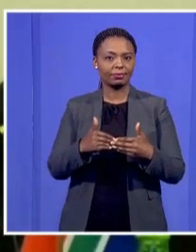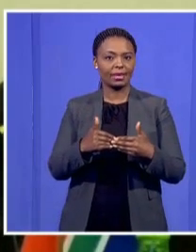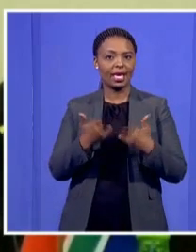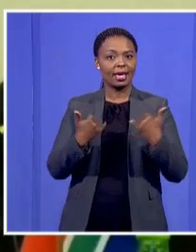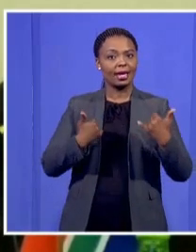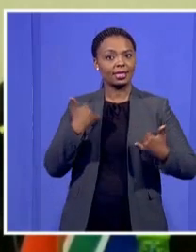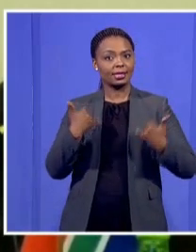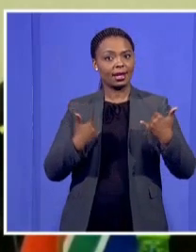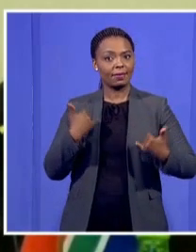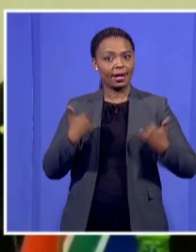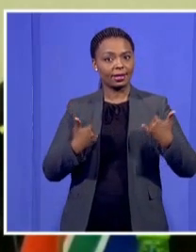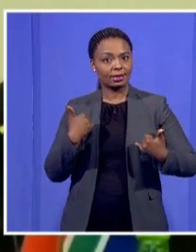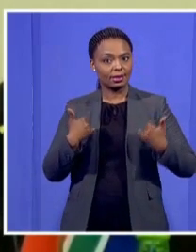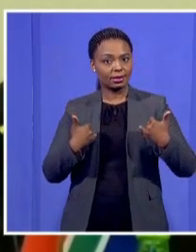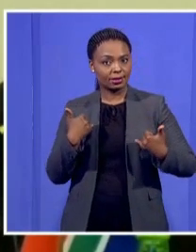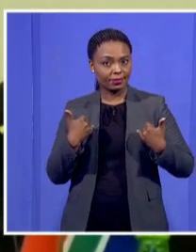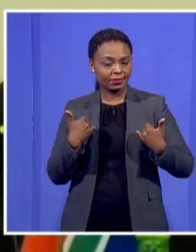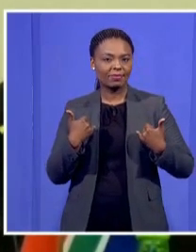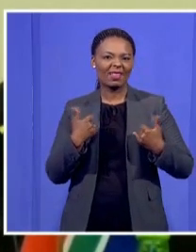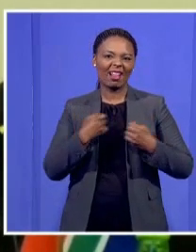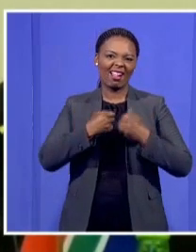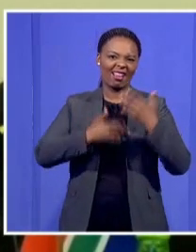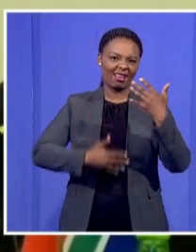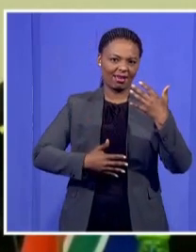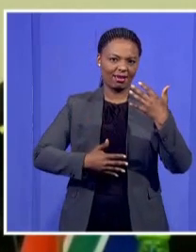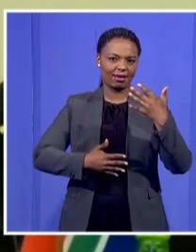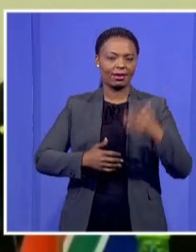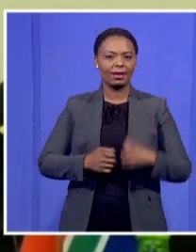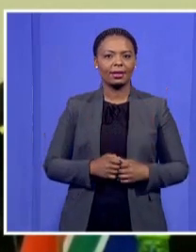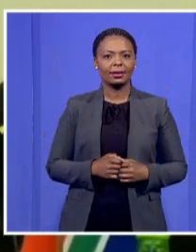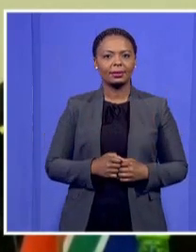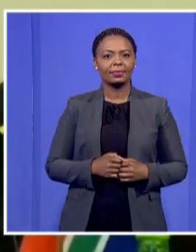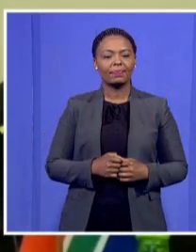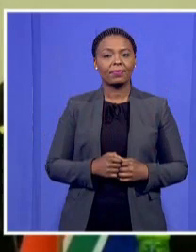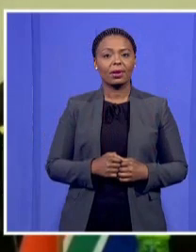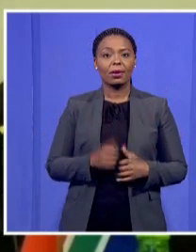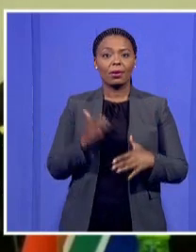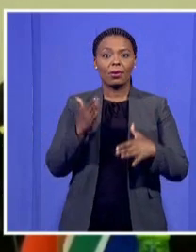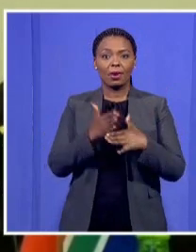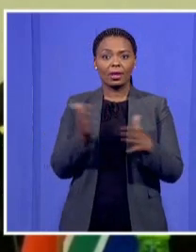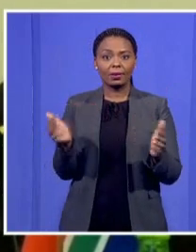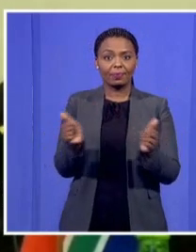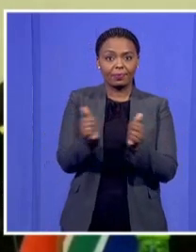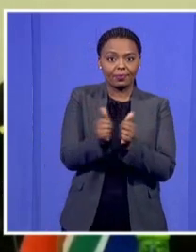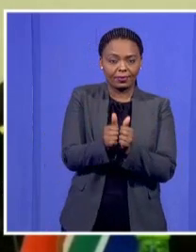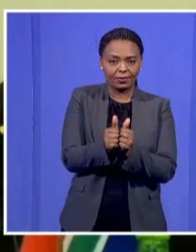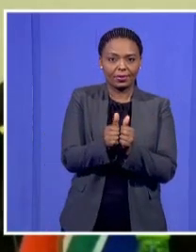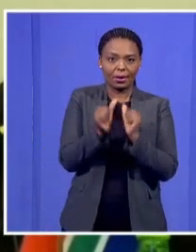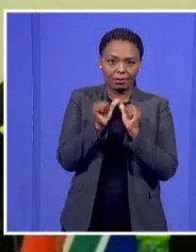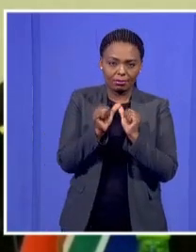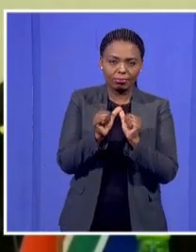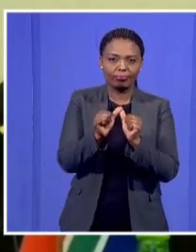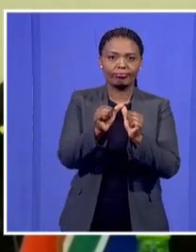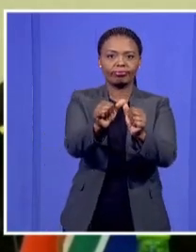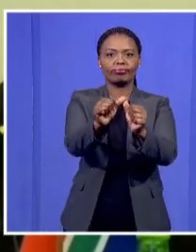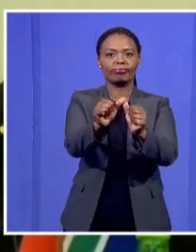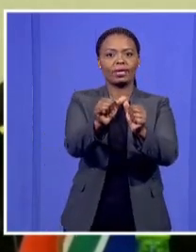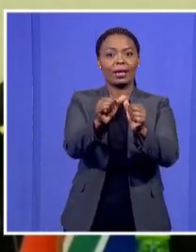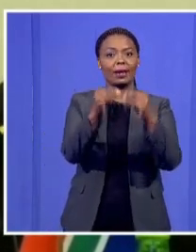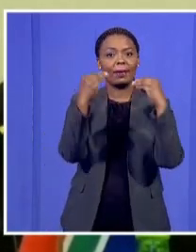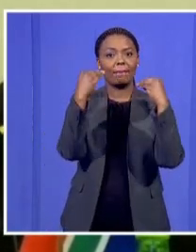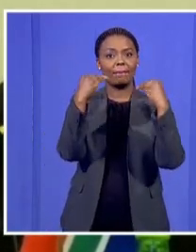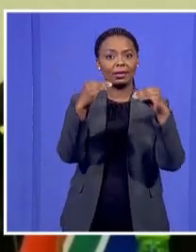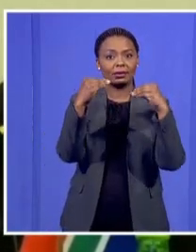entertainment, and so on. By working together and continuing to promote business and